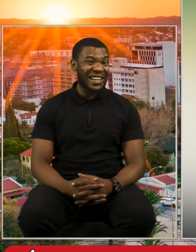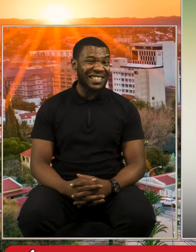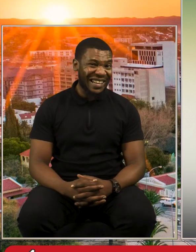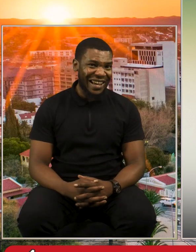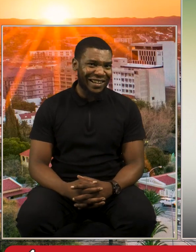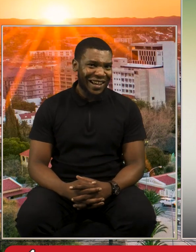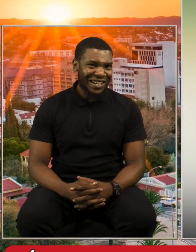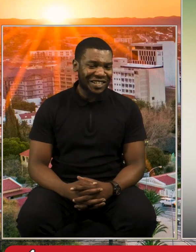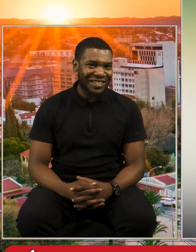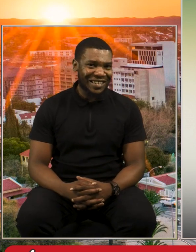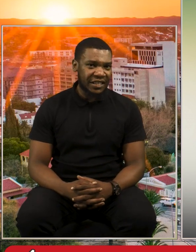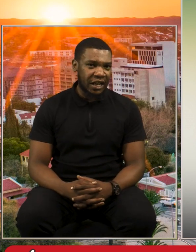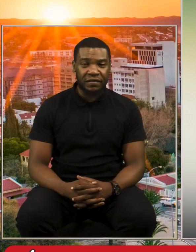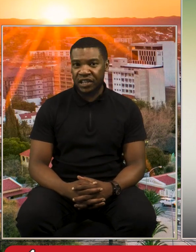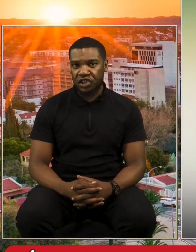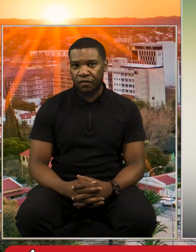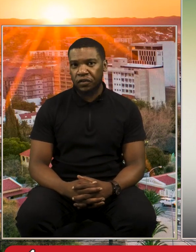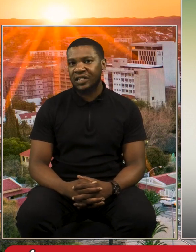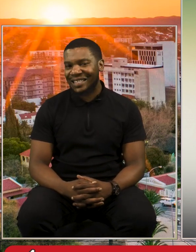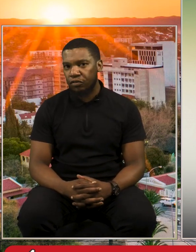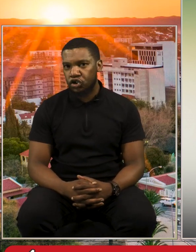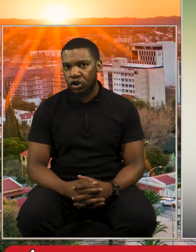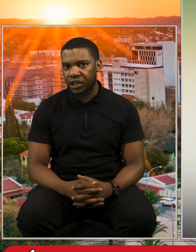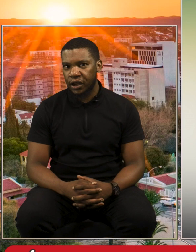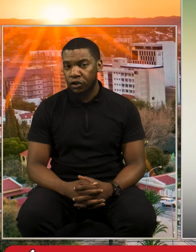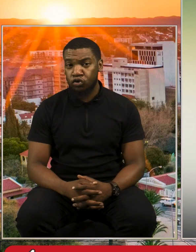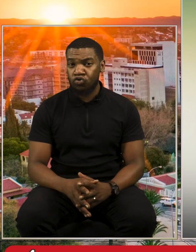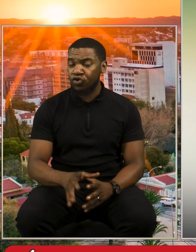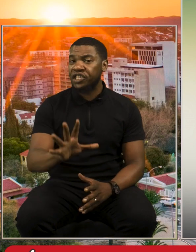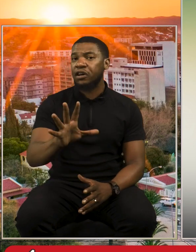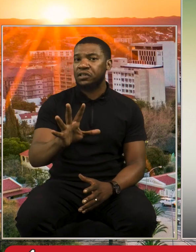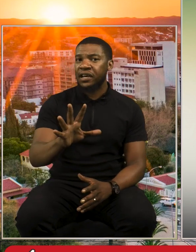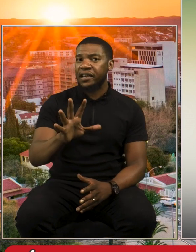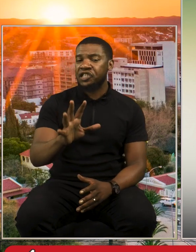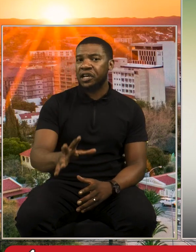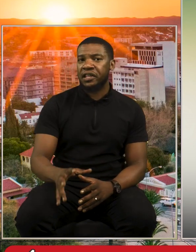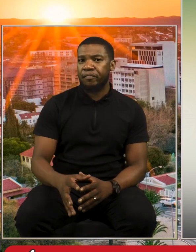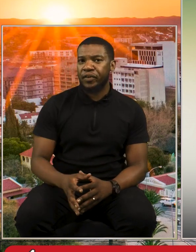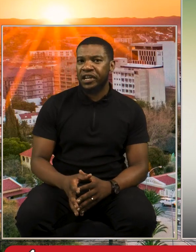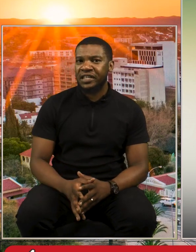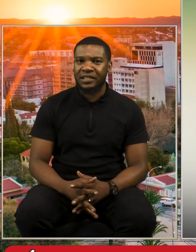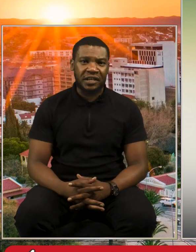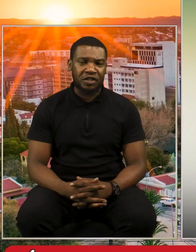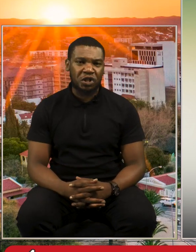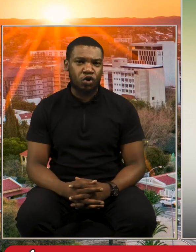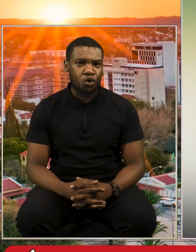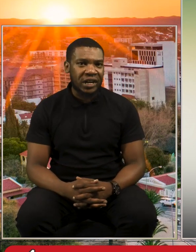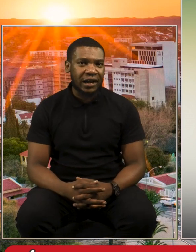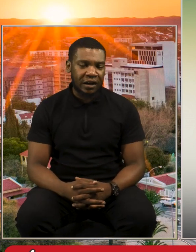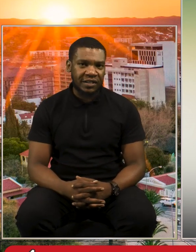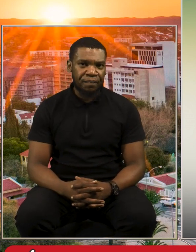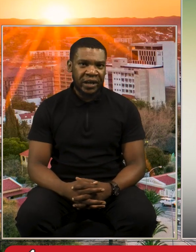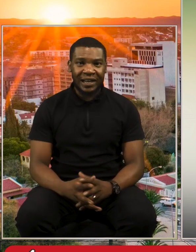them eat cake" as she extends an invitation for the downtrodden to reach out and share their brilliant ideas with the